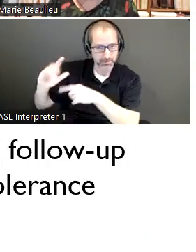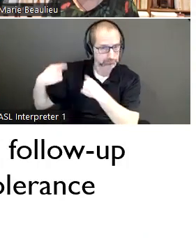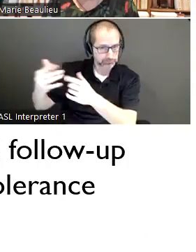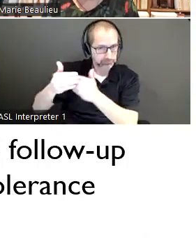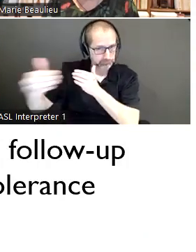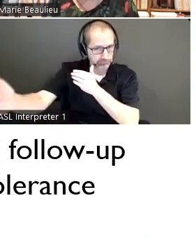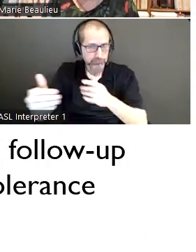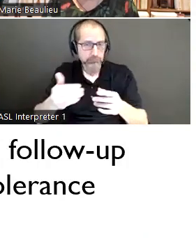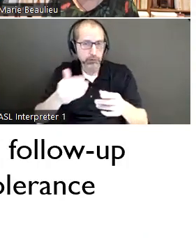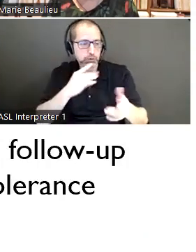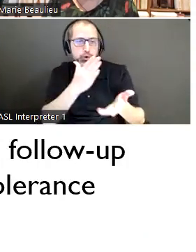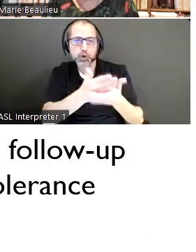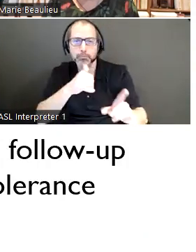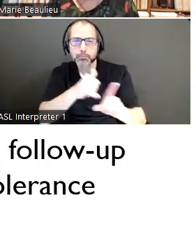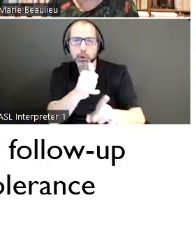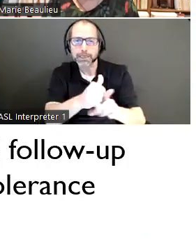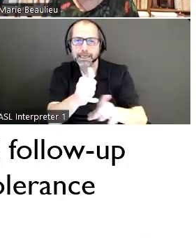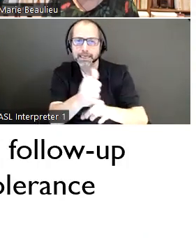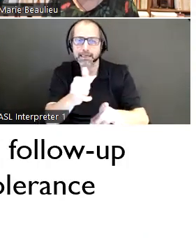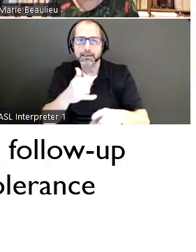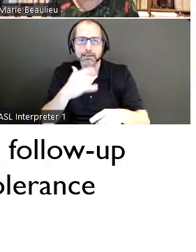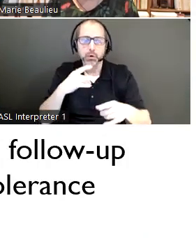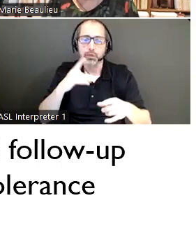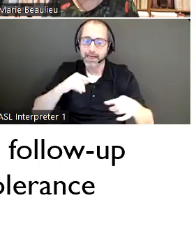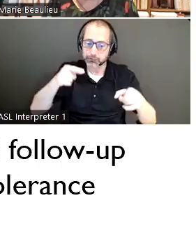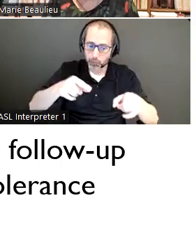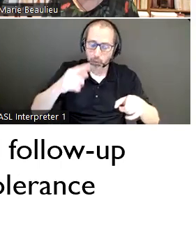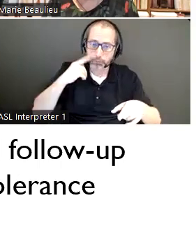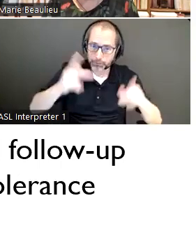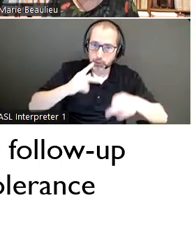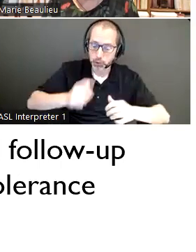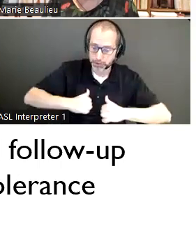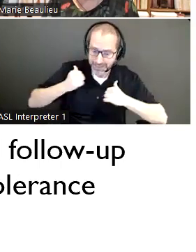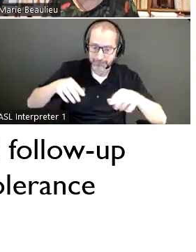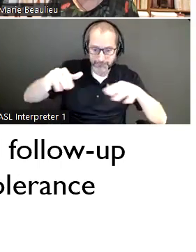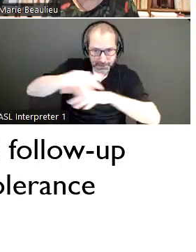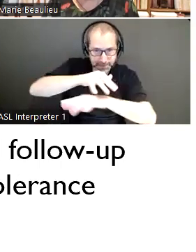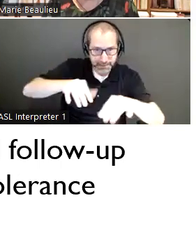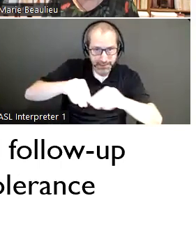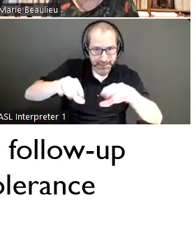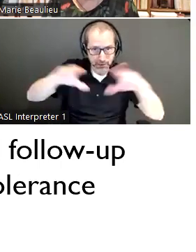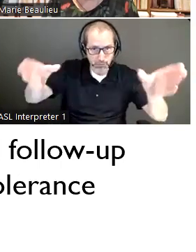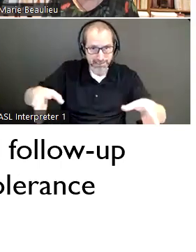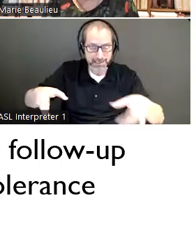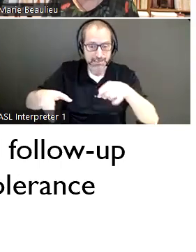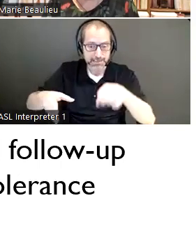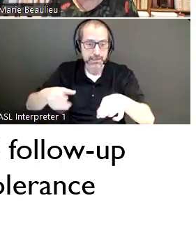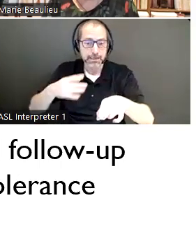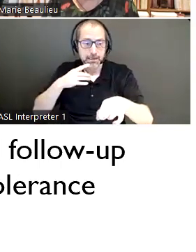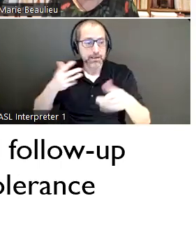measures targeting people living in residences, and therefore there are already several activities and